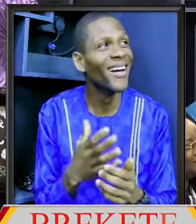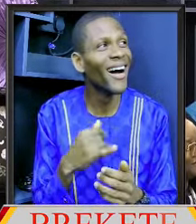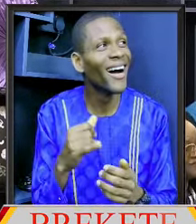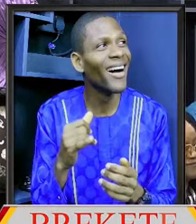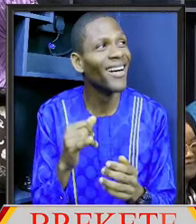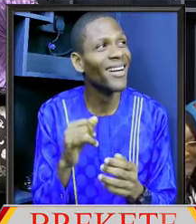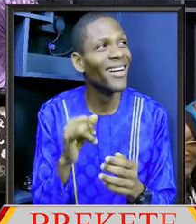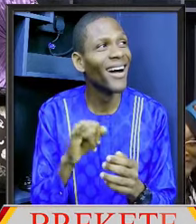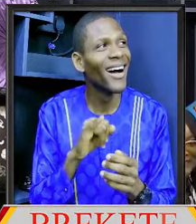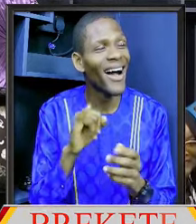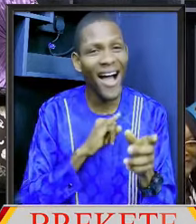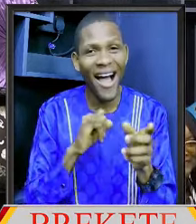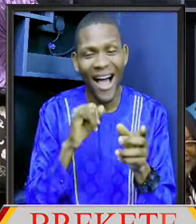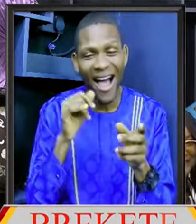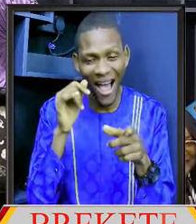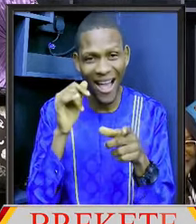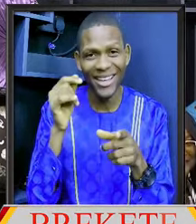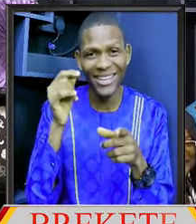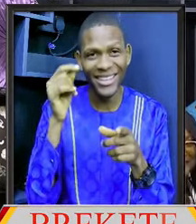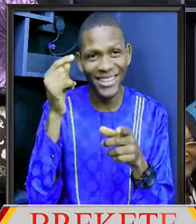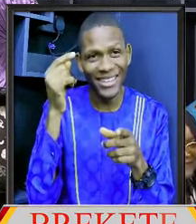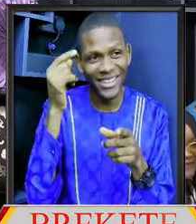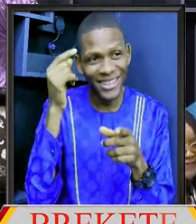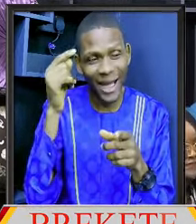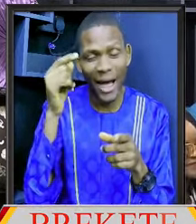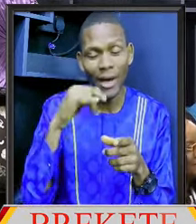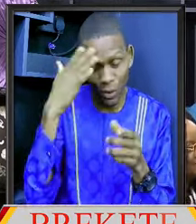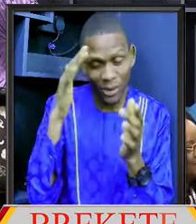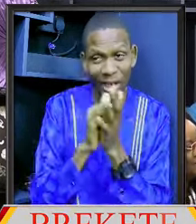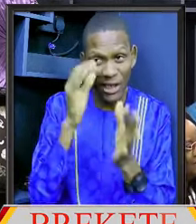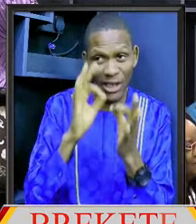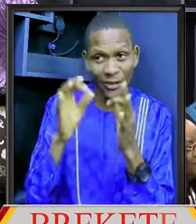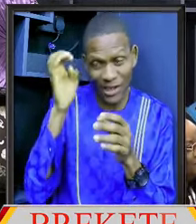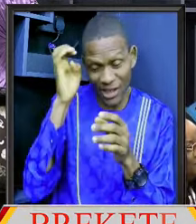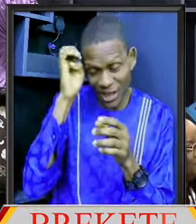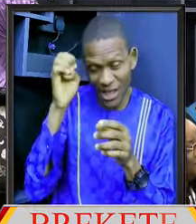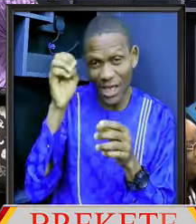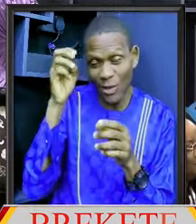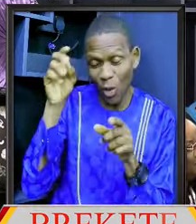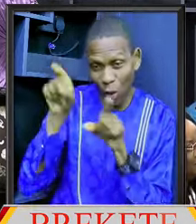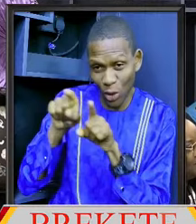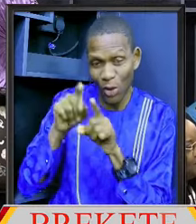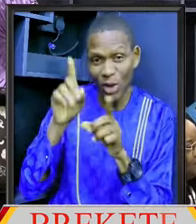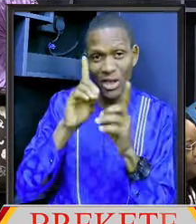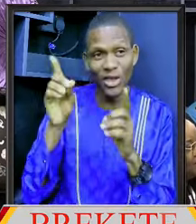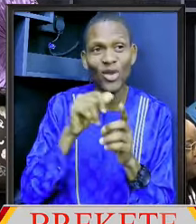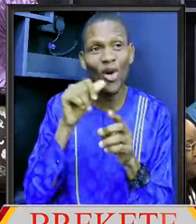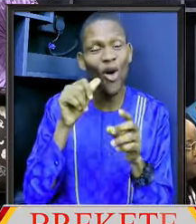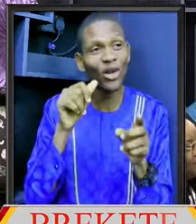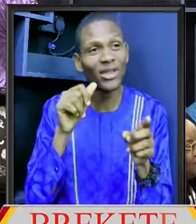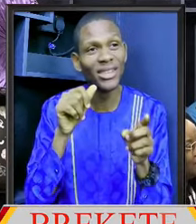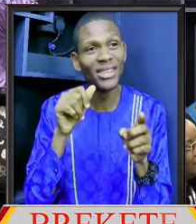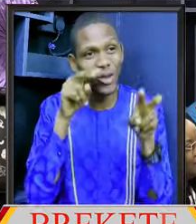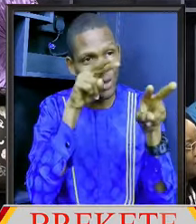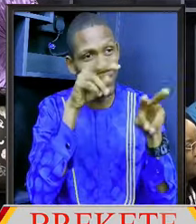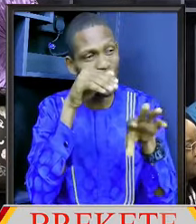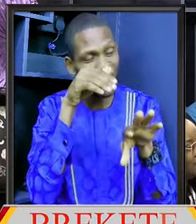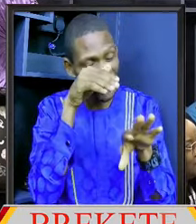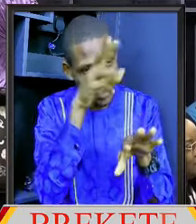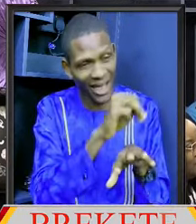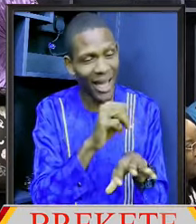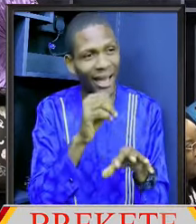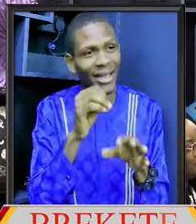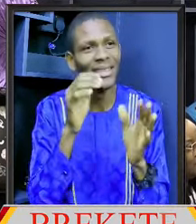And I just say, if you no look there, if you no see there, but shame no allow me. Instead, where I go straight now,